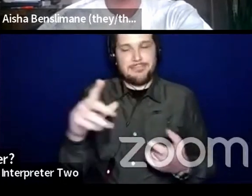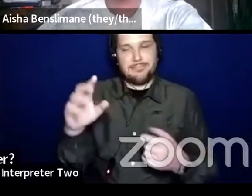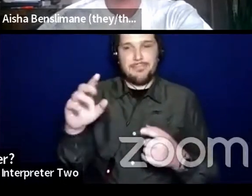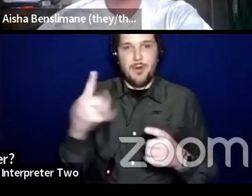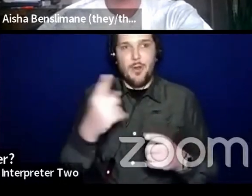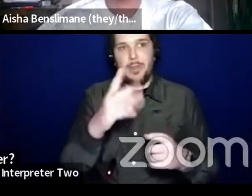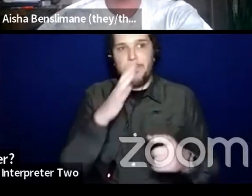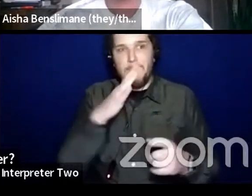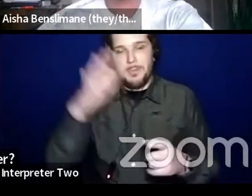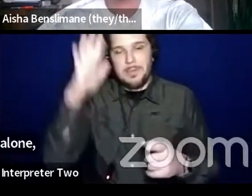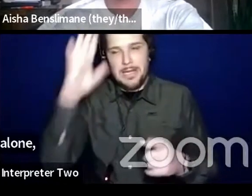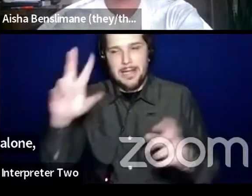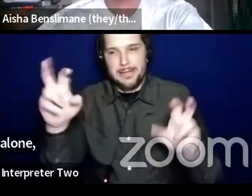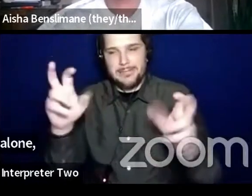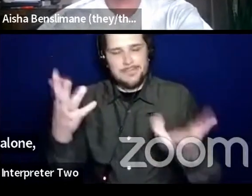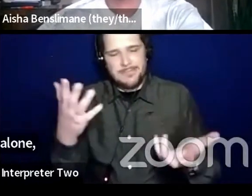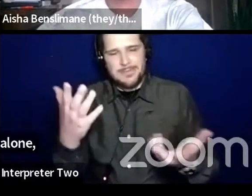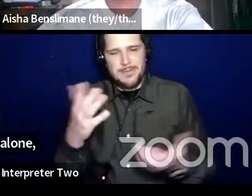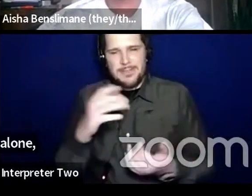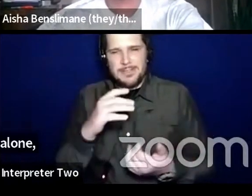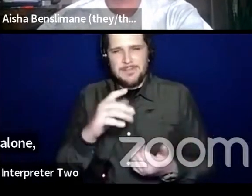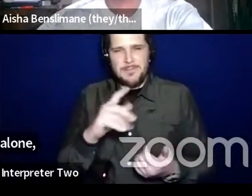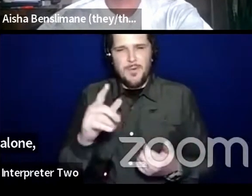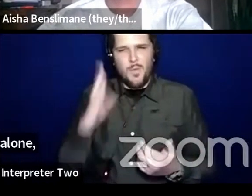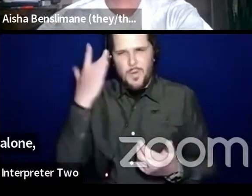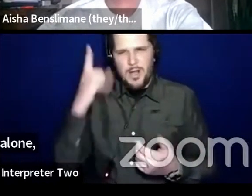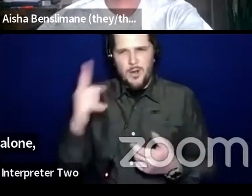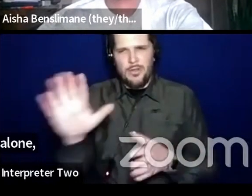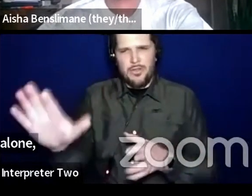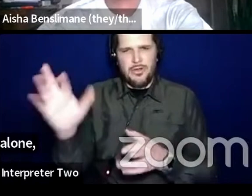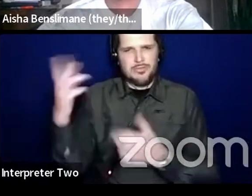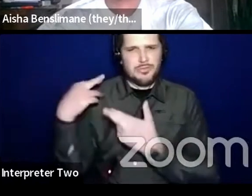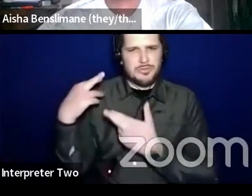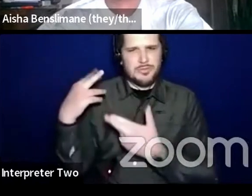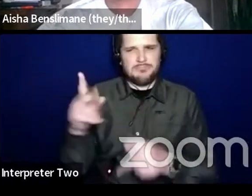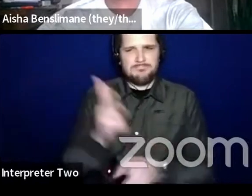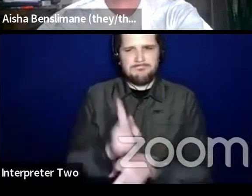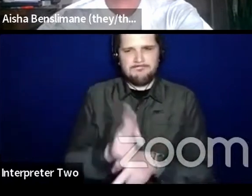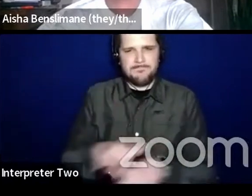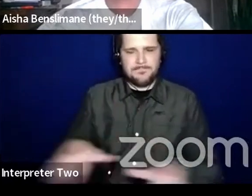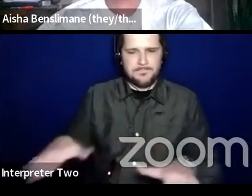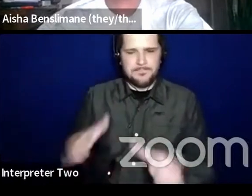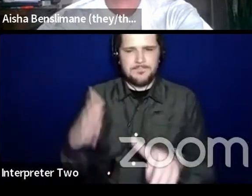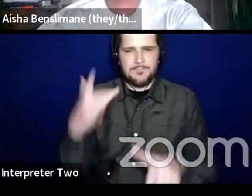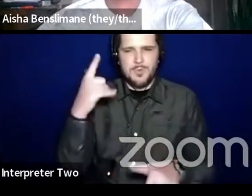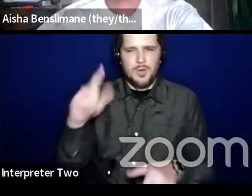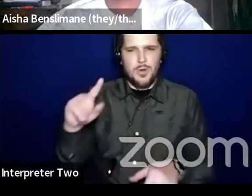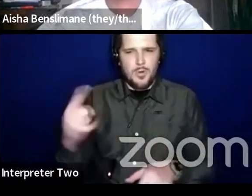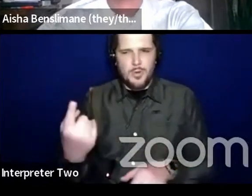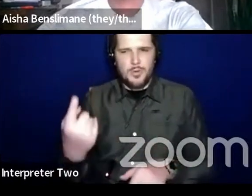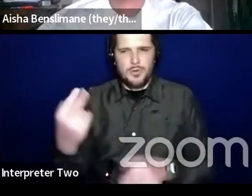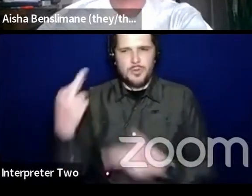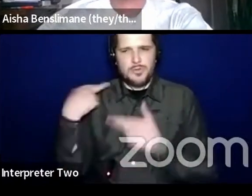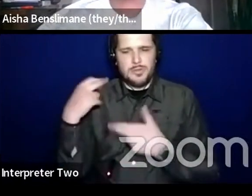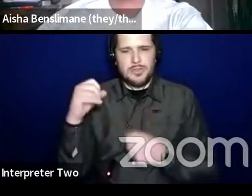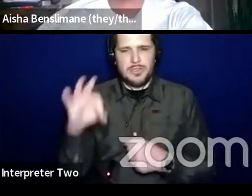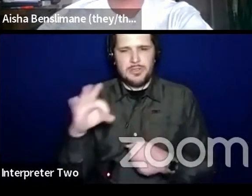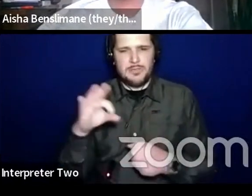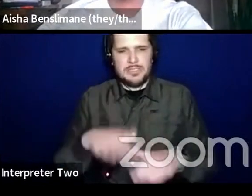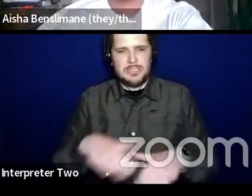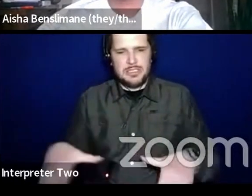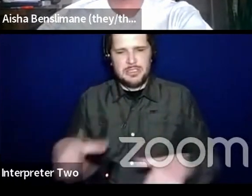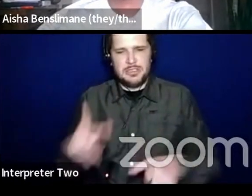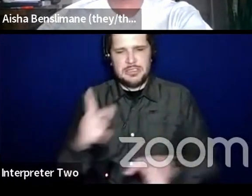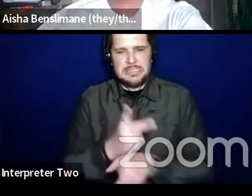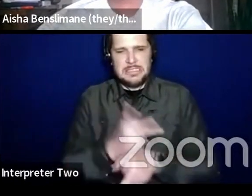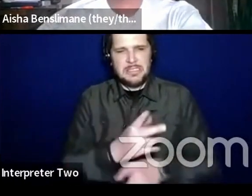just them? Why is it just their responsibility to take care of children? Why is it just the responsibility of children to take care of aging